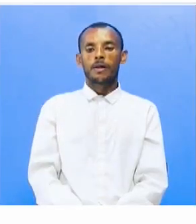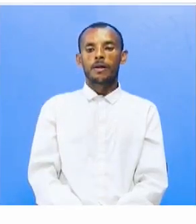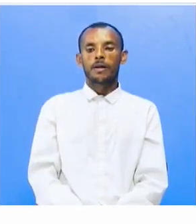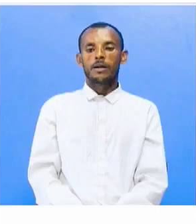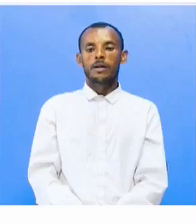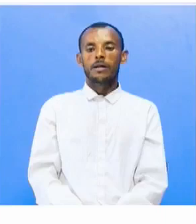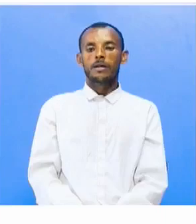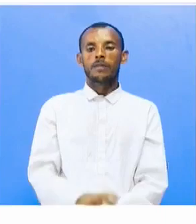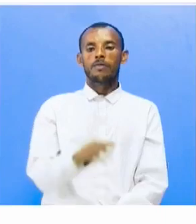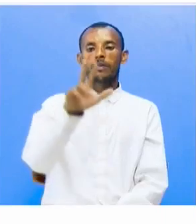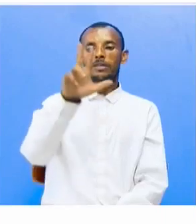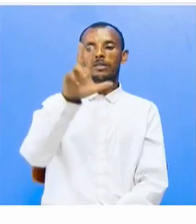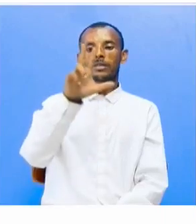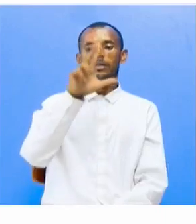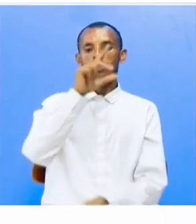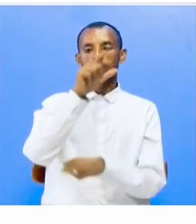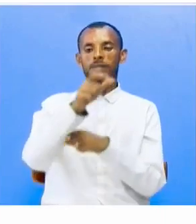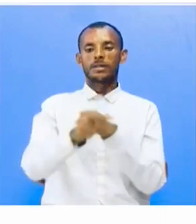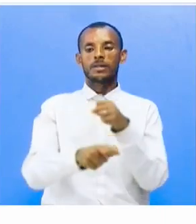3 years.